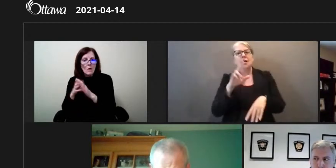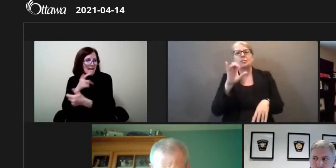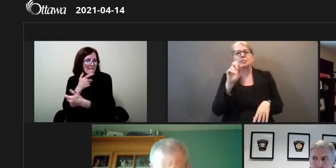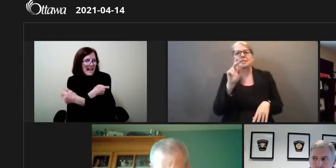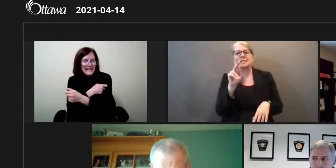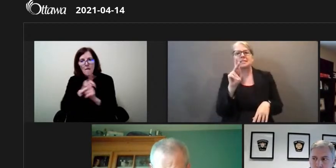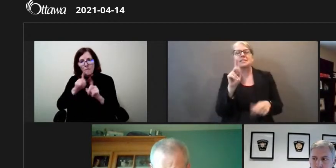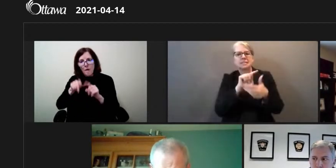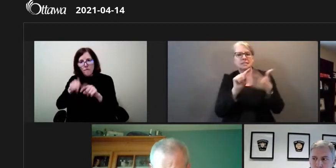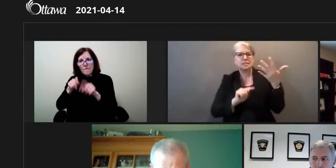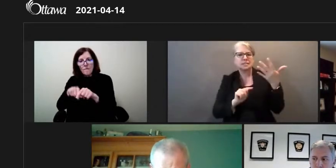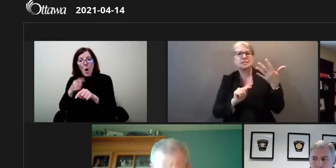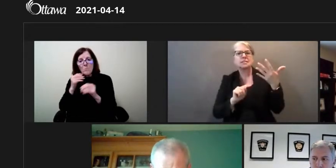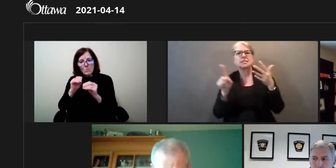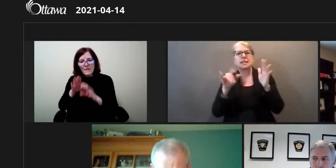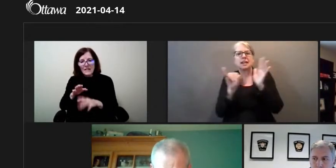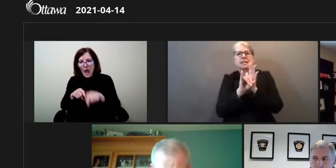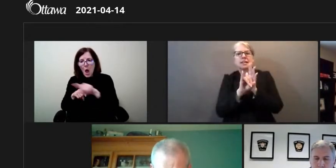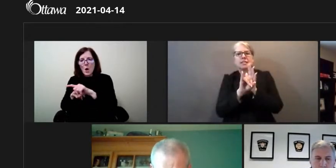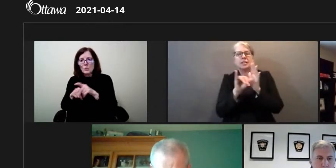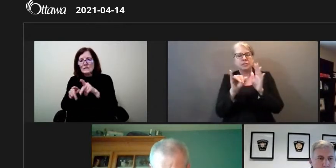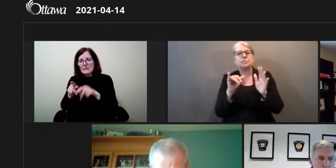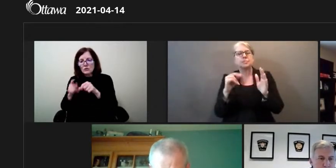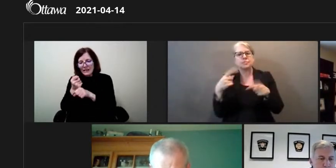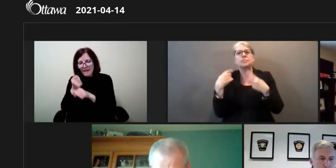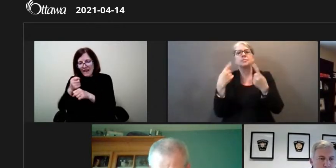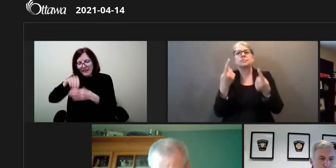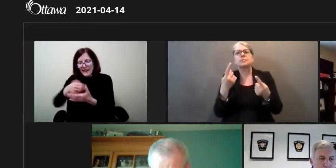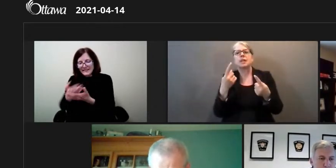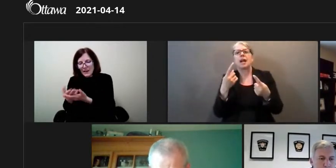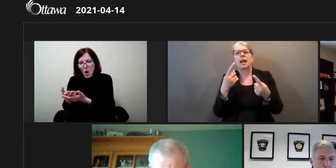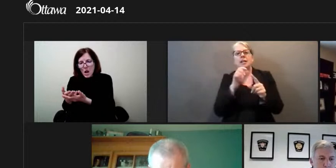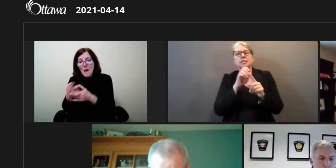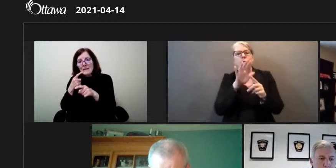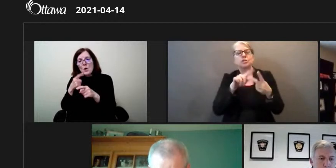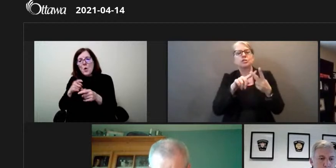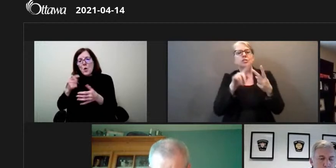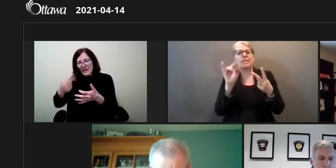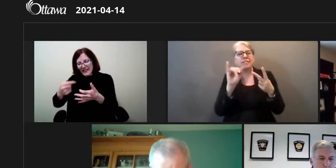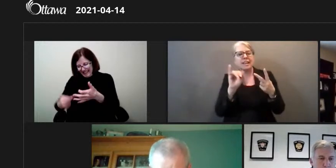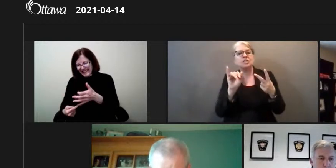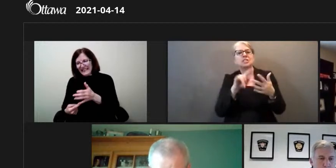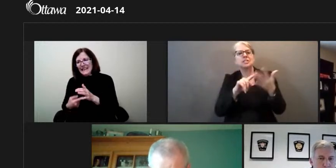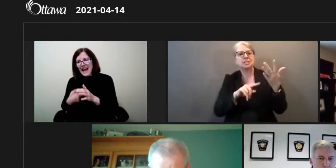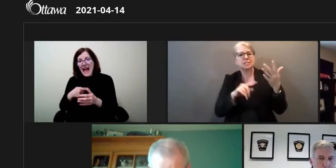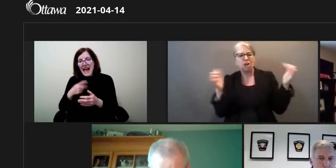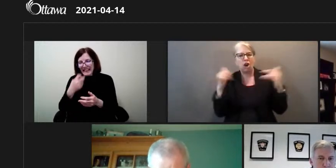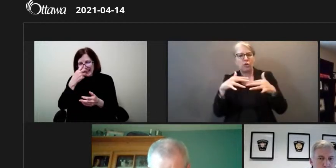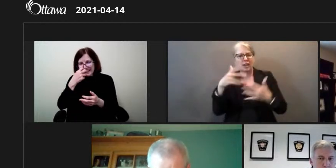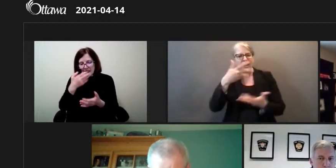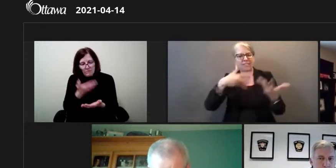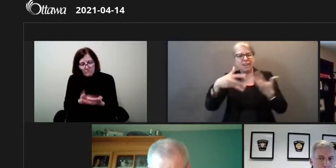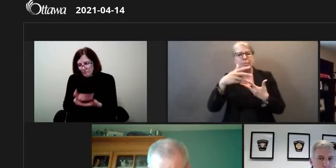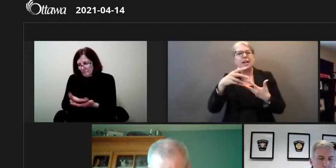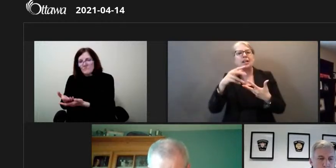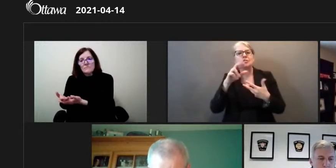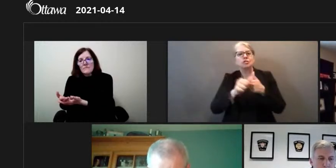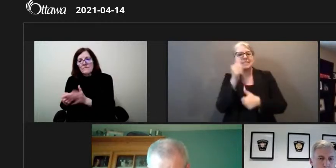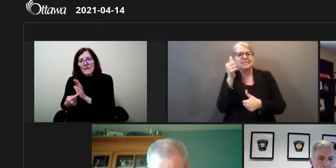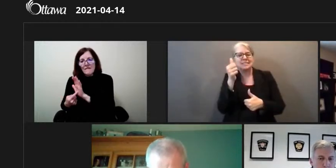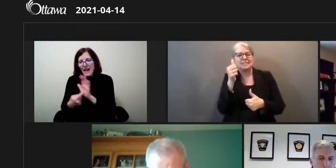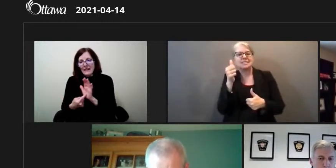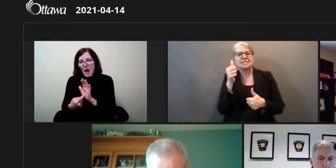they've identified. In terms of exposure to infection, the transmission within a congregate environment, the risk to disruption